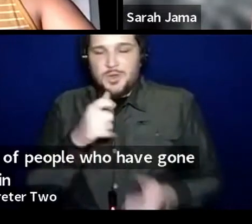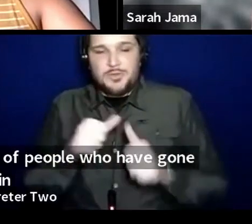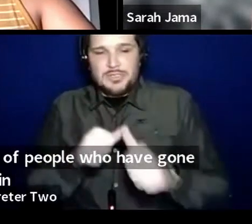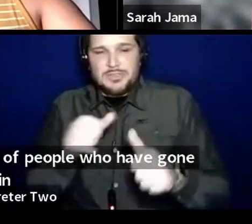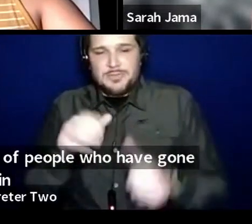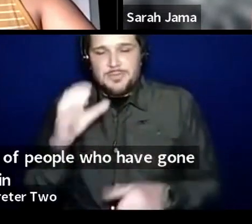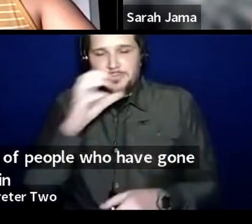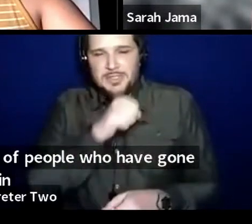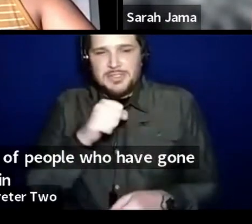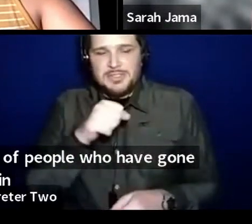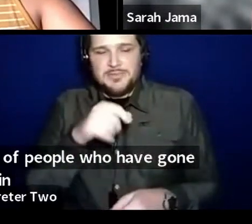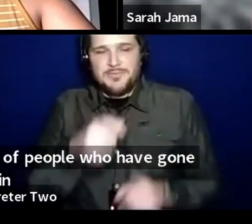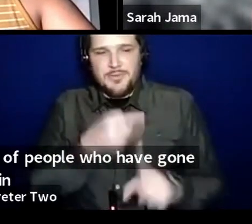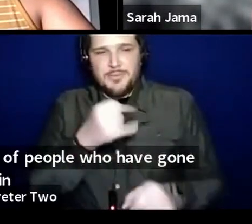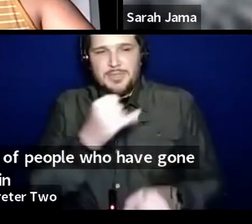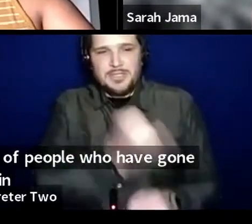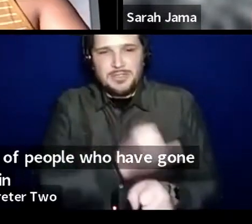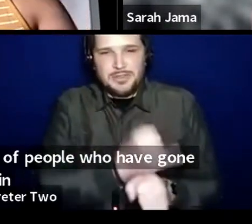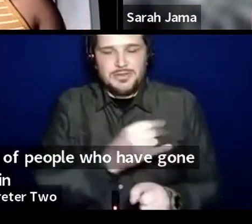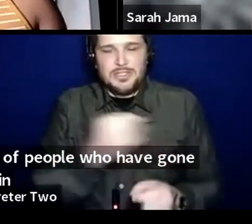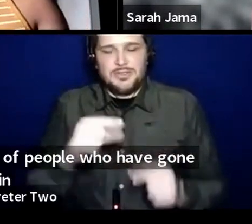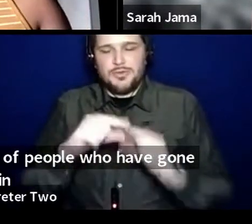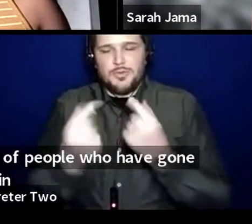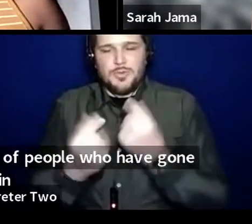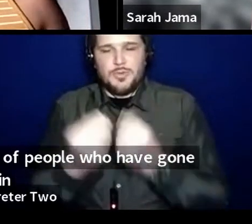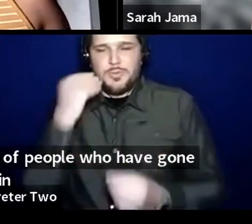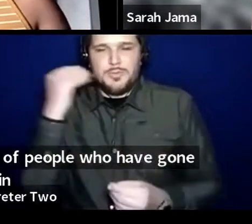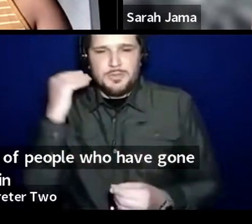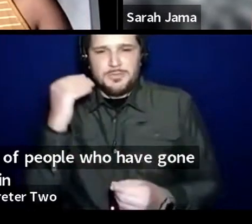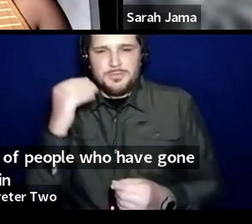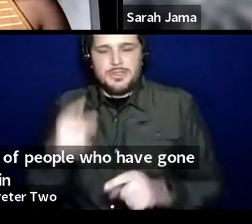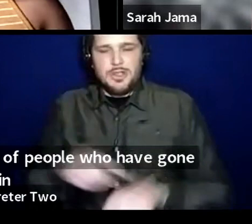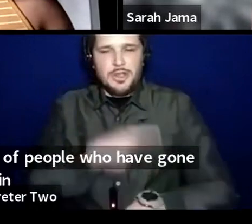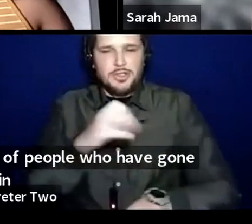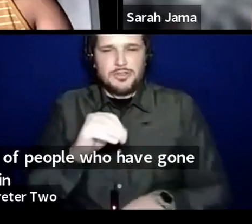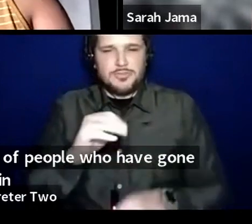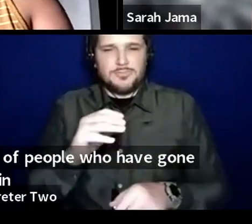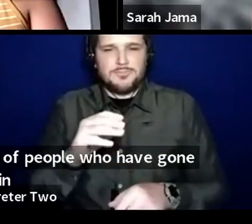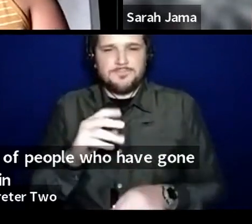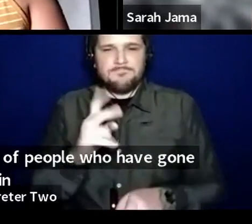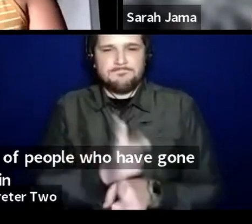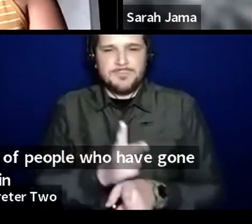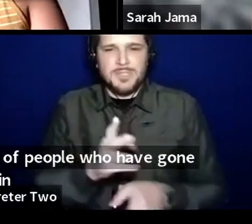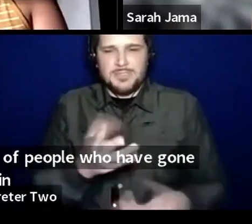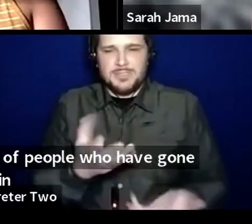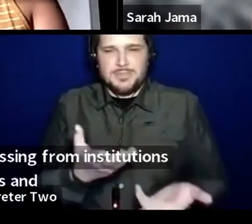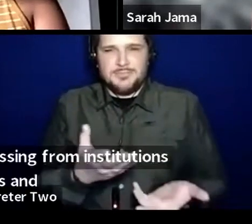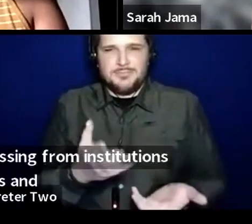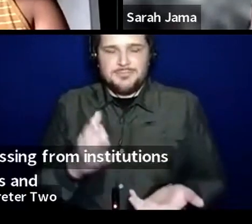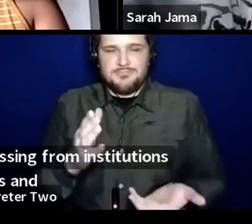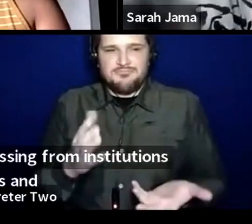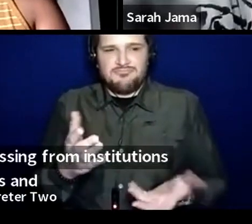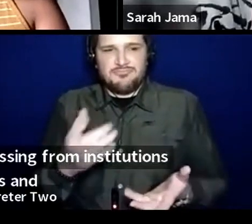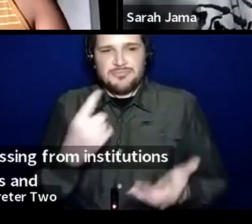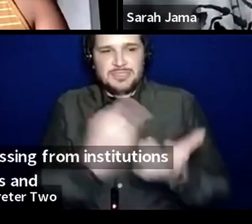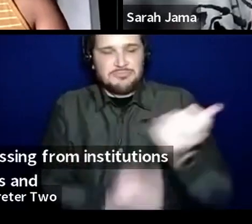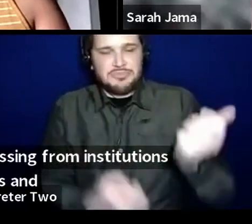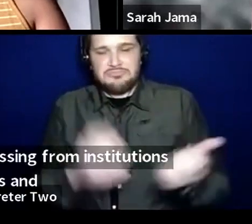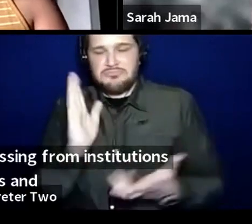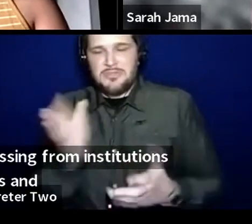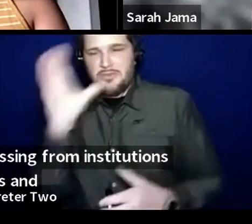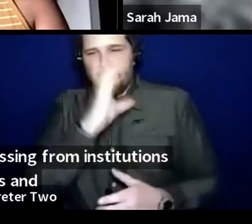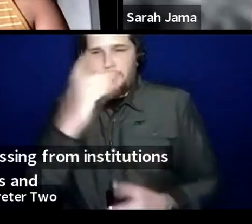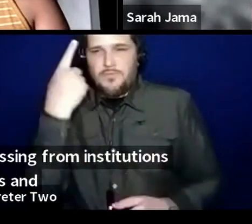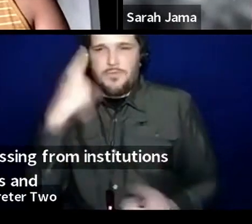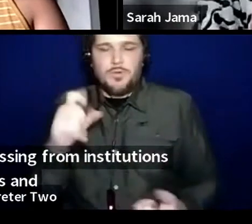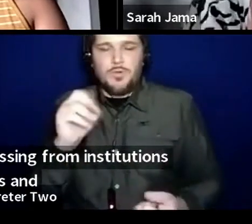from institutions and group homes and long-term care facilities, who have never been looked for, who or